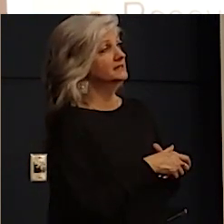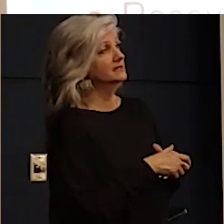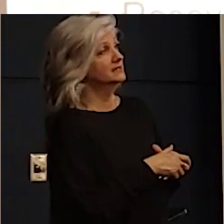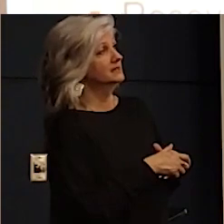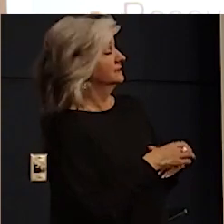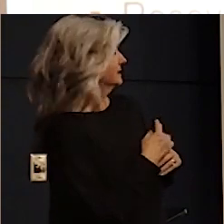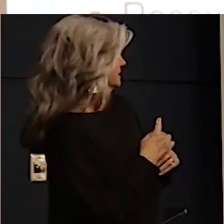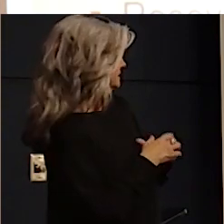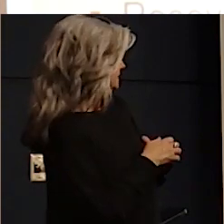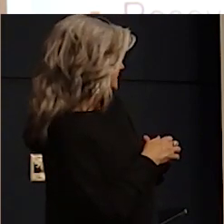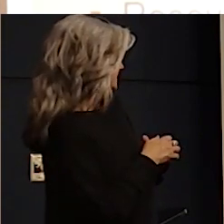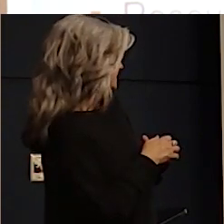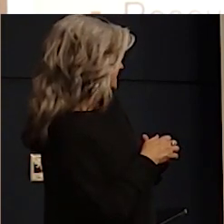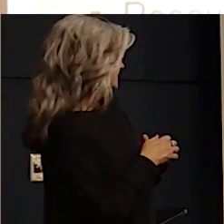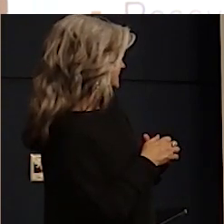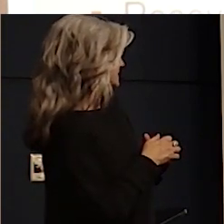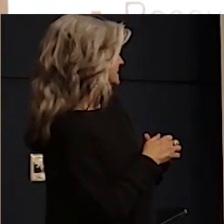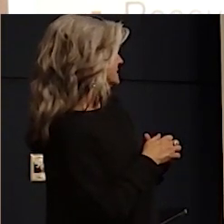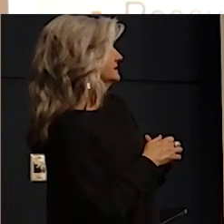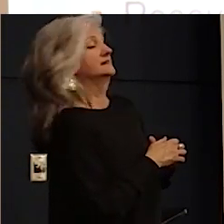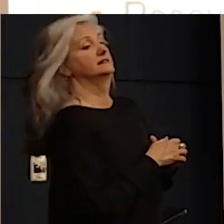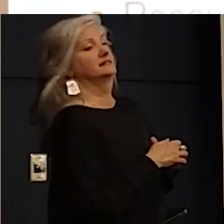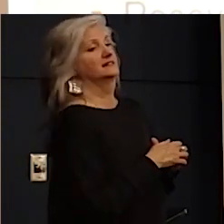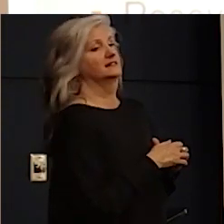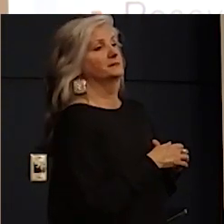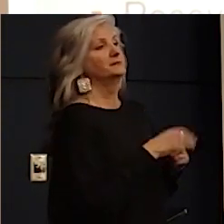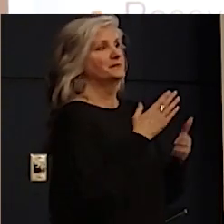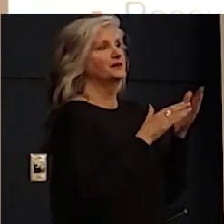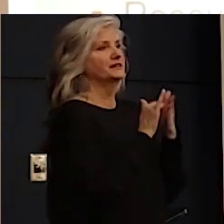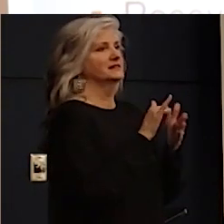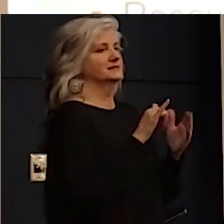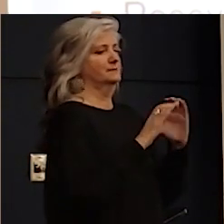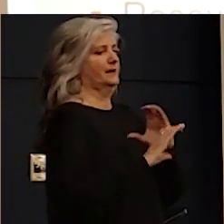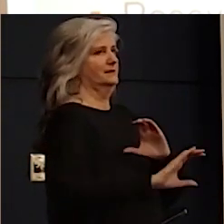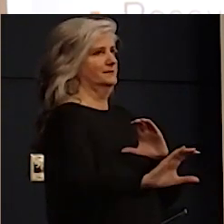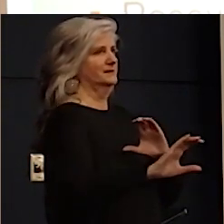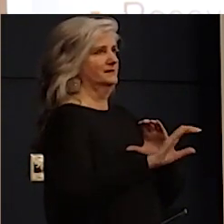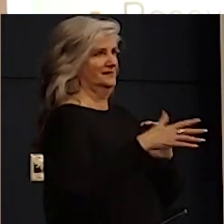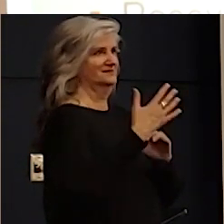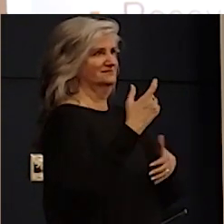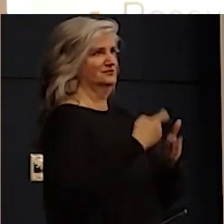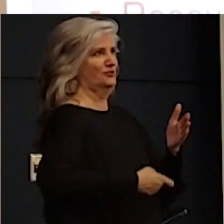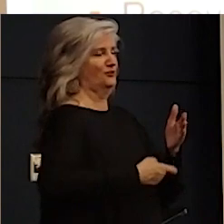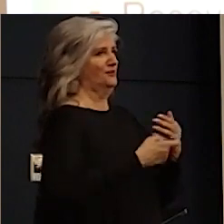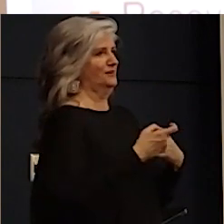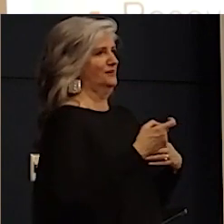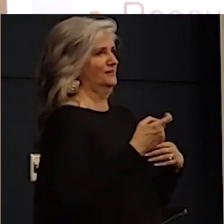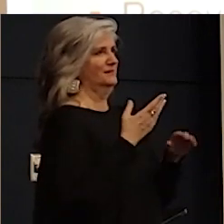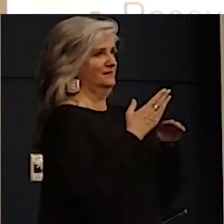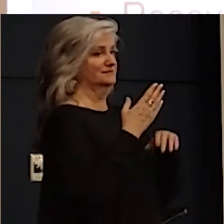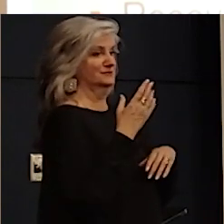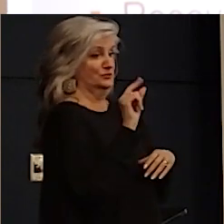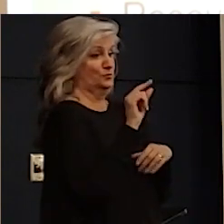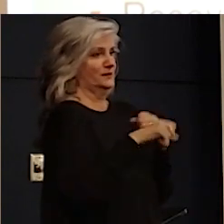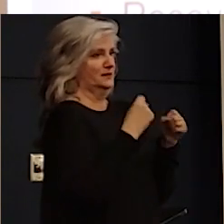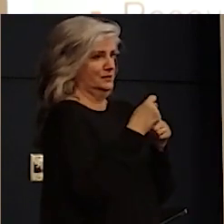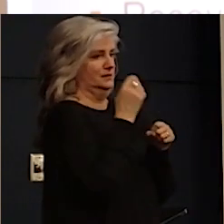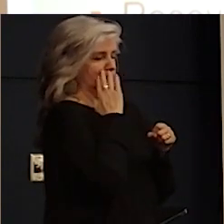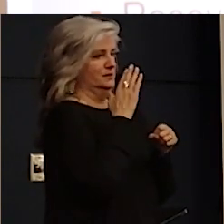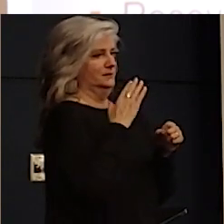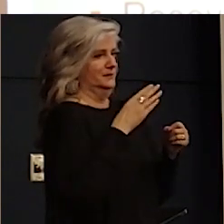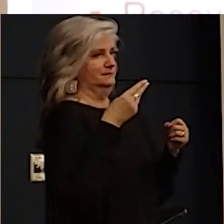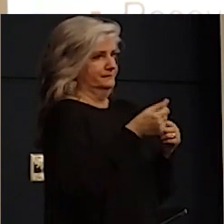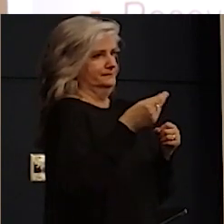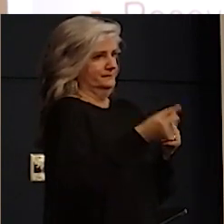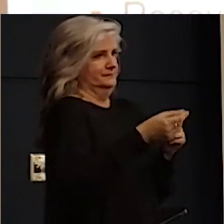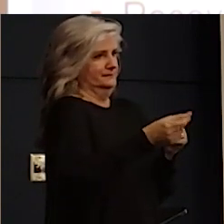One of the maybe the most absurd aspects of it is the pipeline cost. They're going to be paying over 20 years to an entity that's